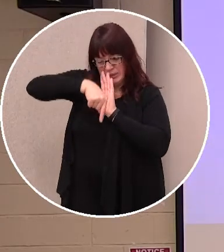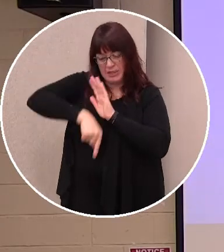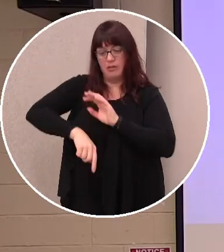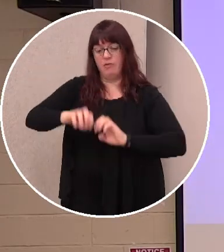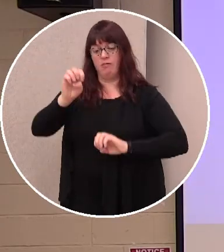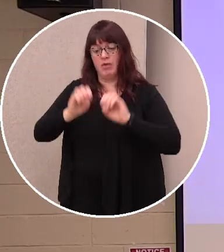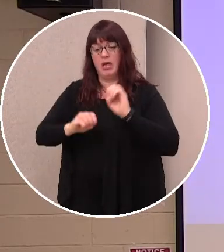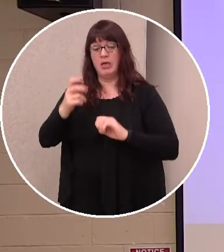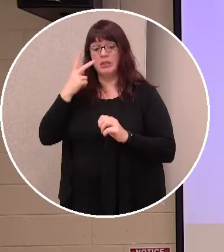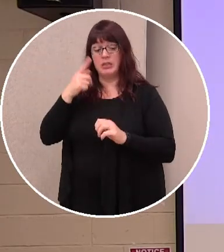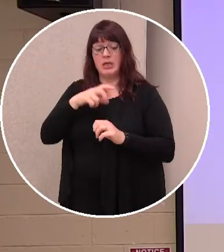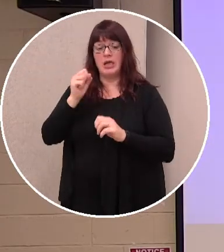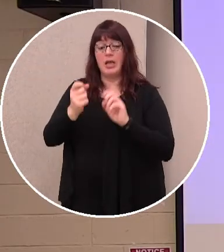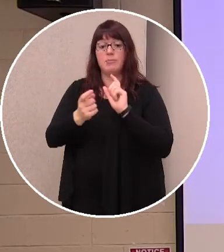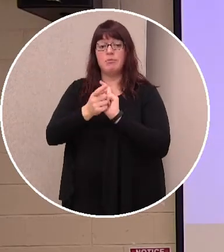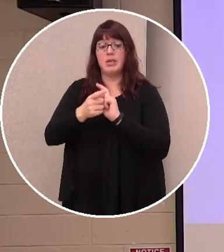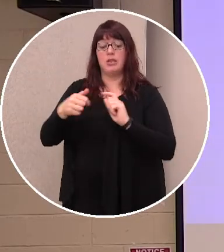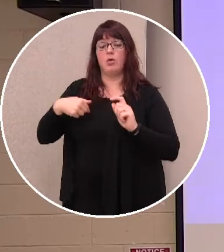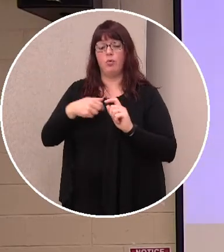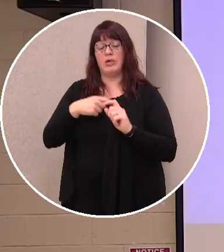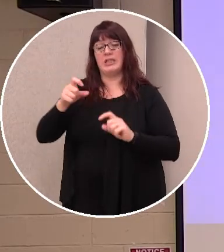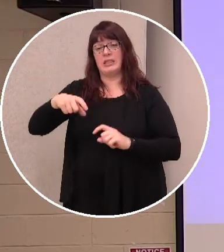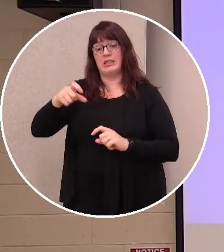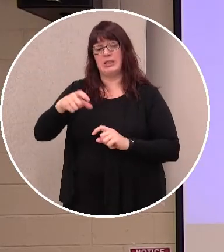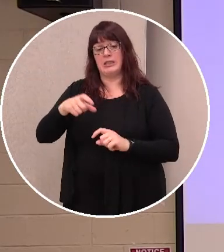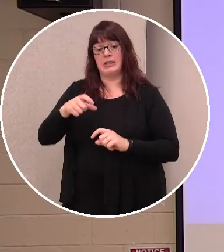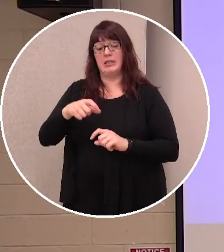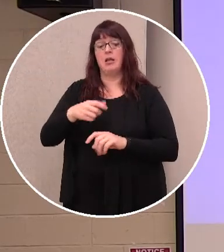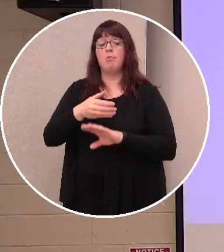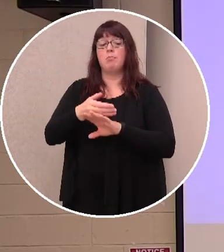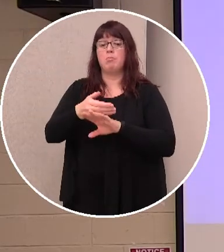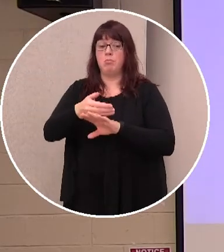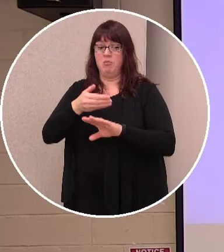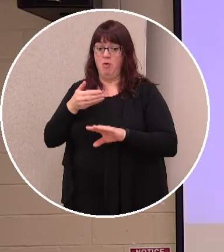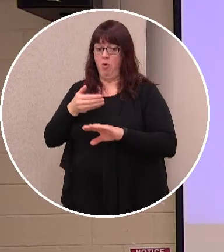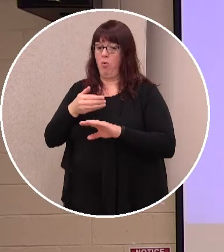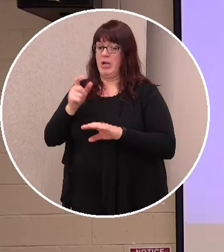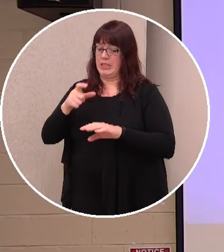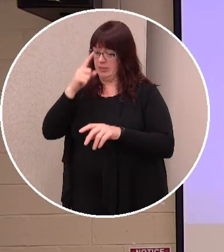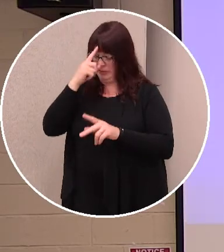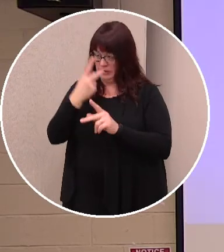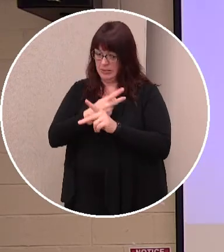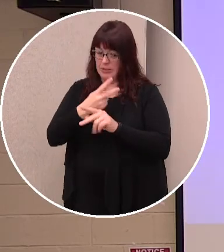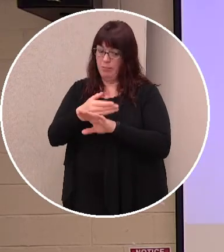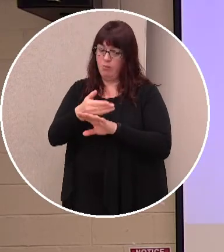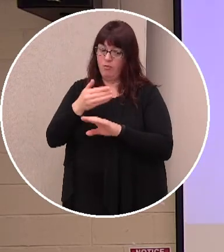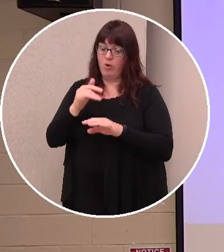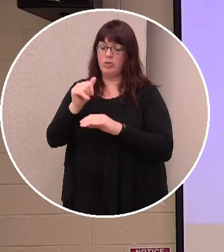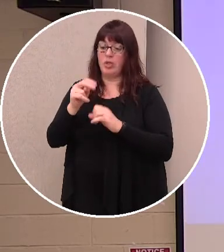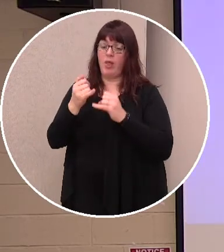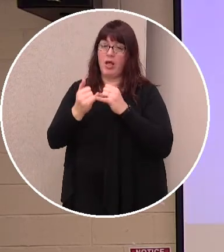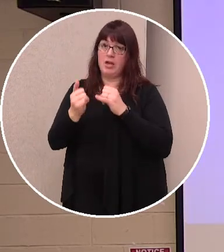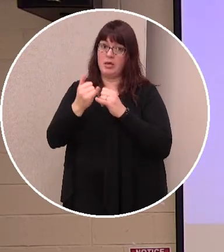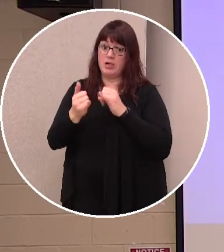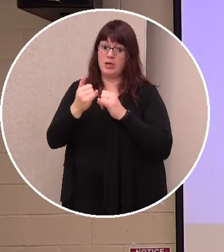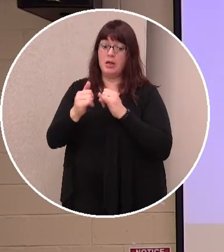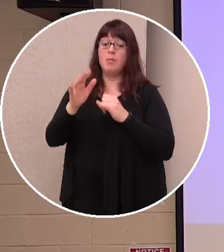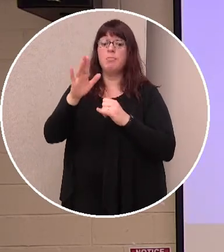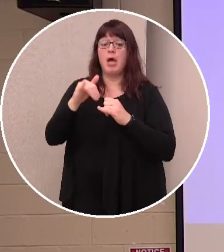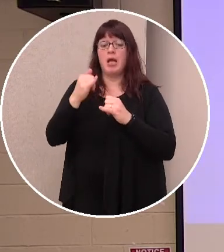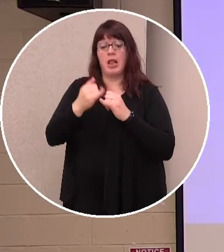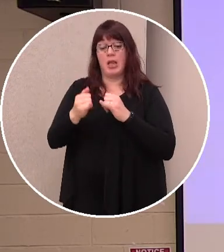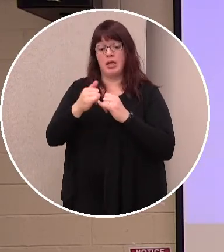meet the needs of the district prior to the end of January. So if by the end of January